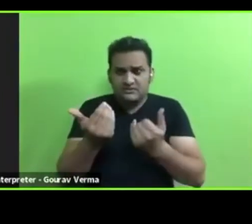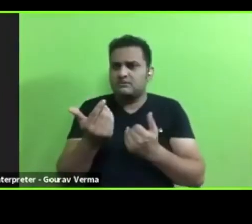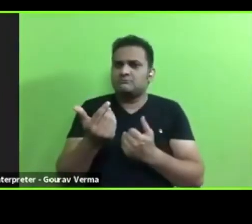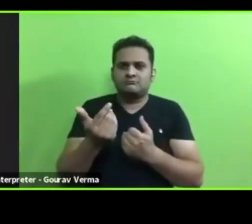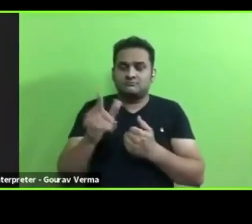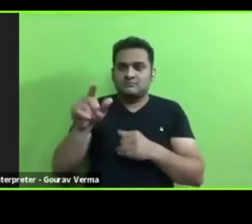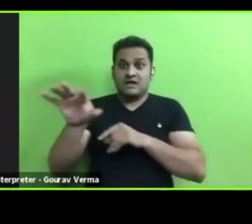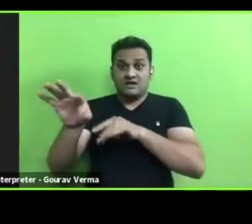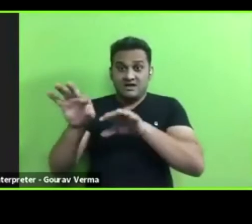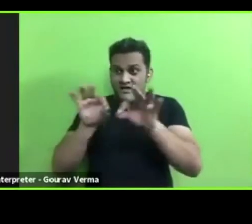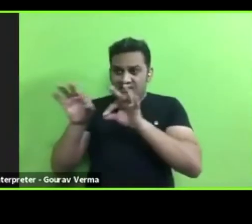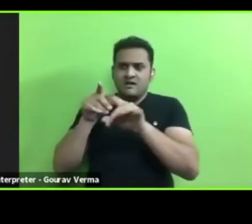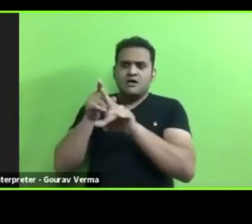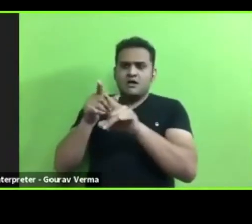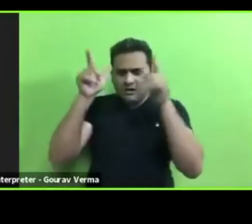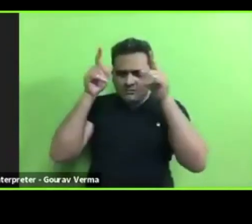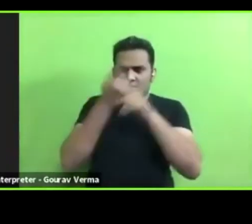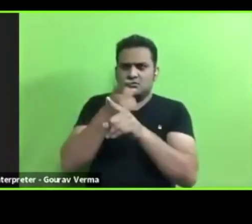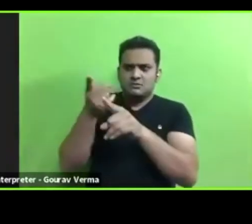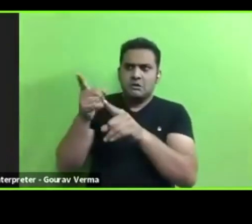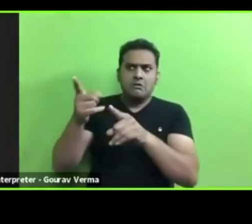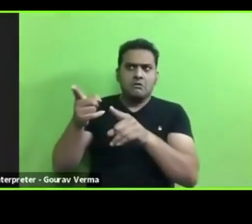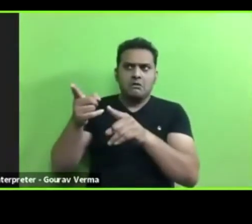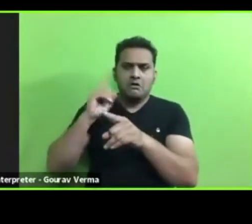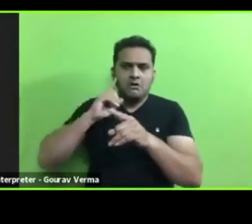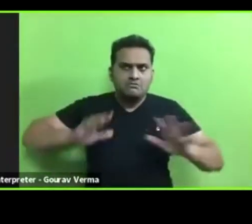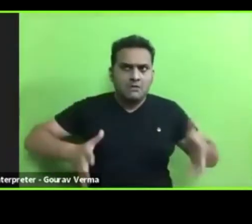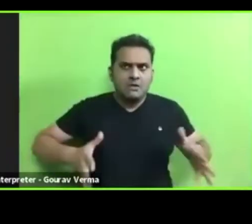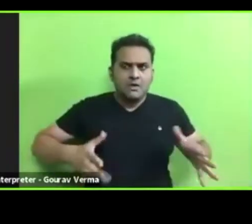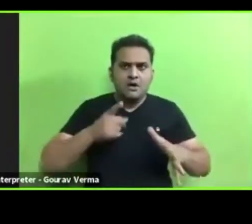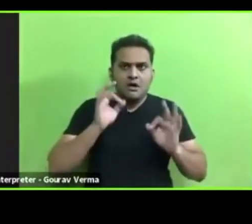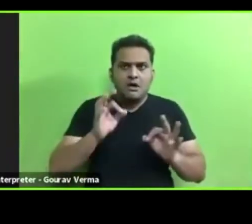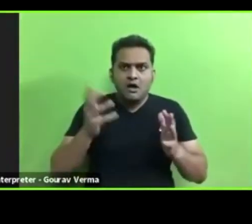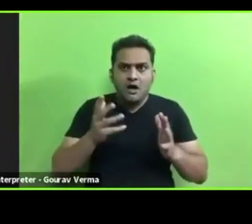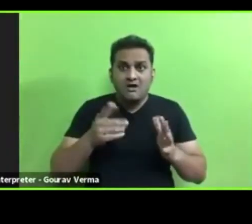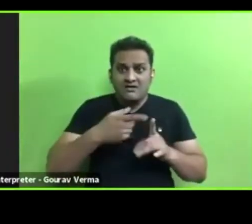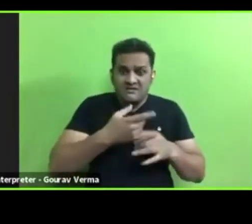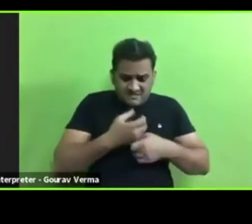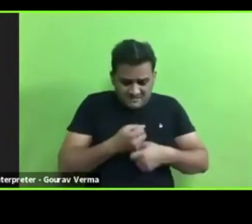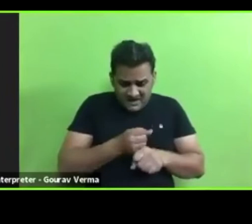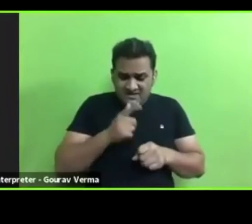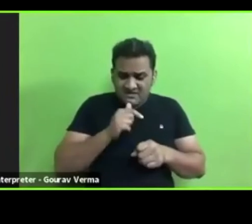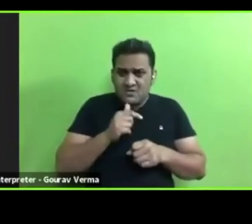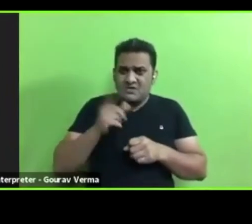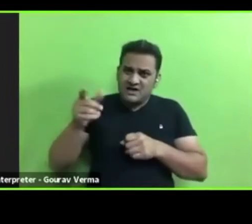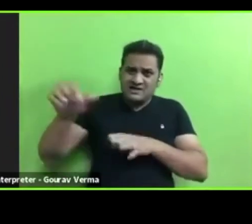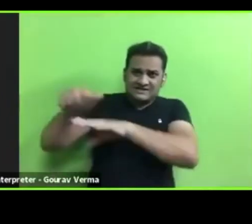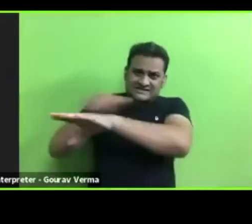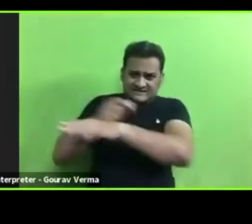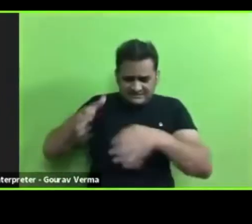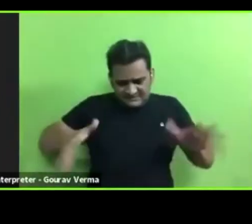is killed specifically to be used for the mridangam, played by the Brahmin mridangists, who will proclaim